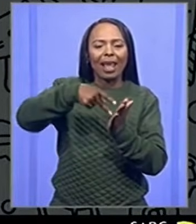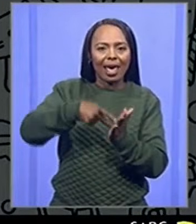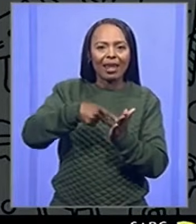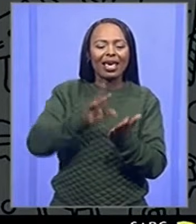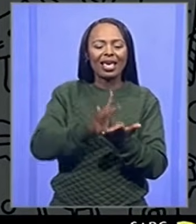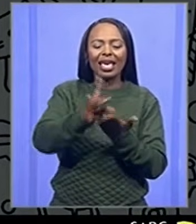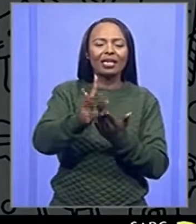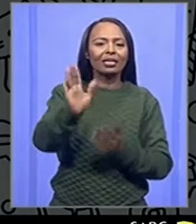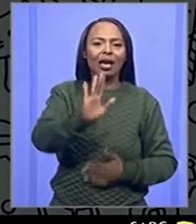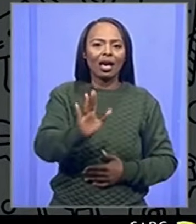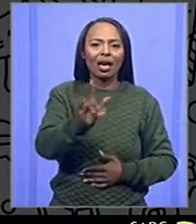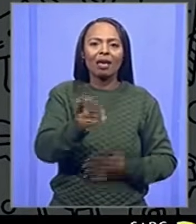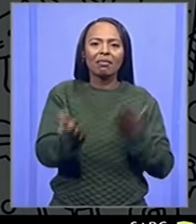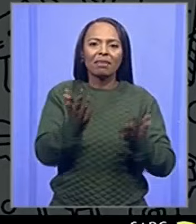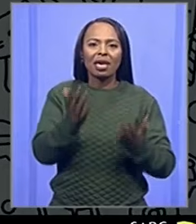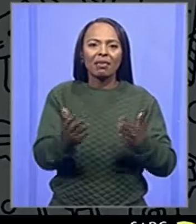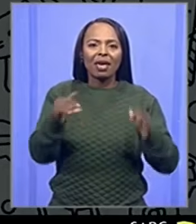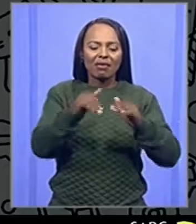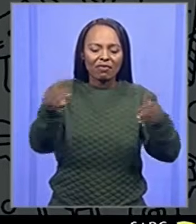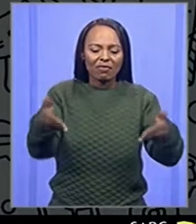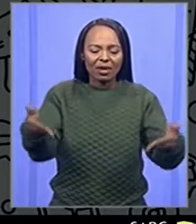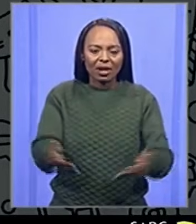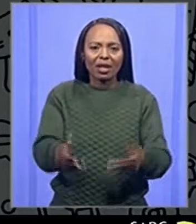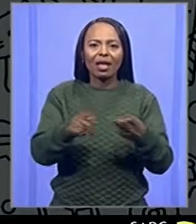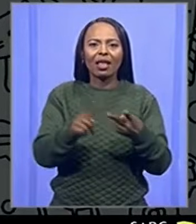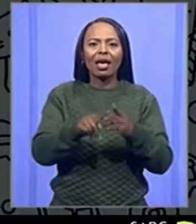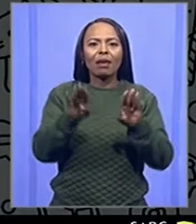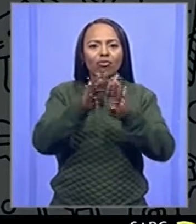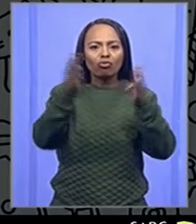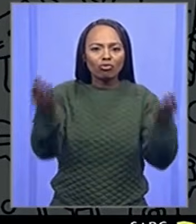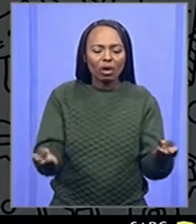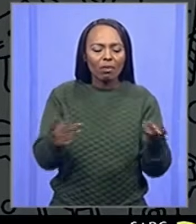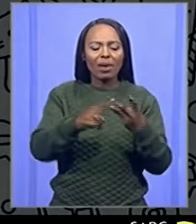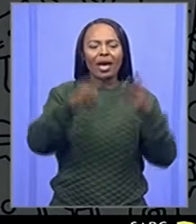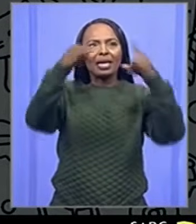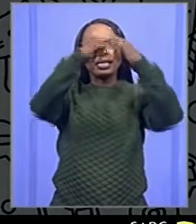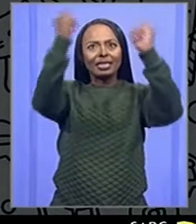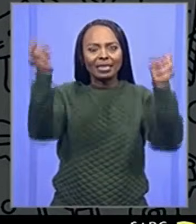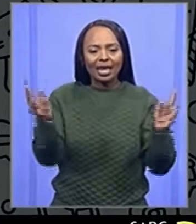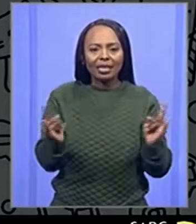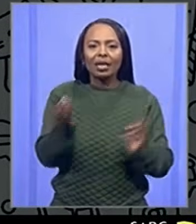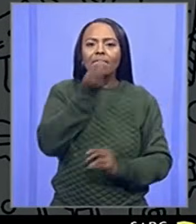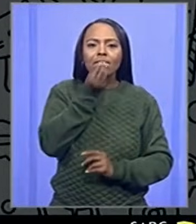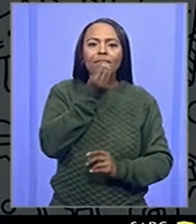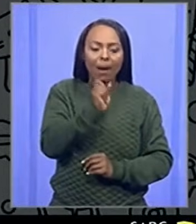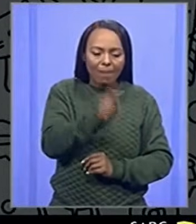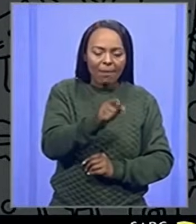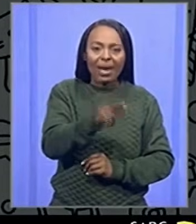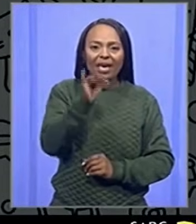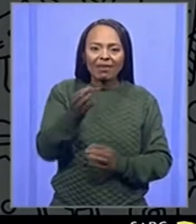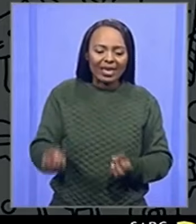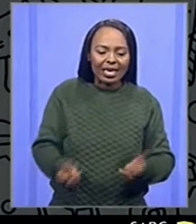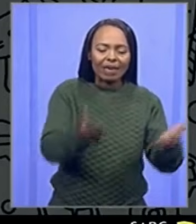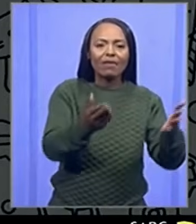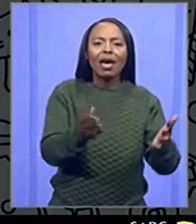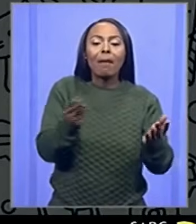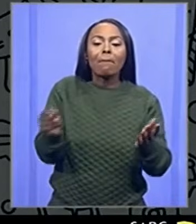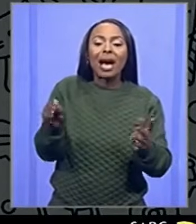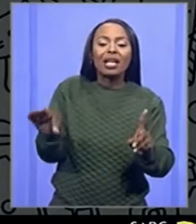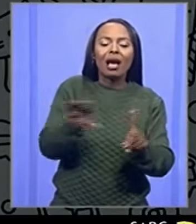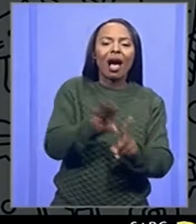mo lešung jaaka lekase, letlapa, tente le dijo. Ke nagana gore sewa se ka hedisa